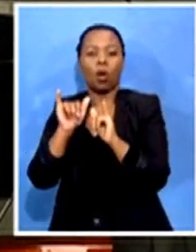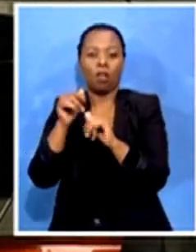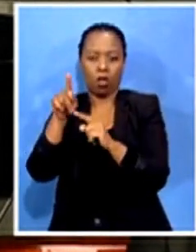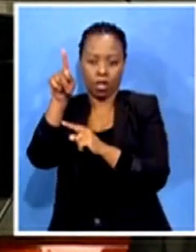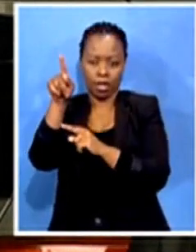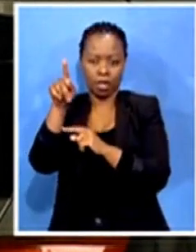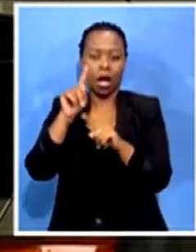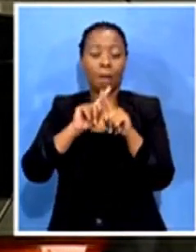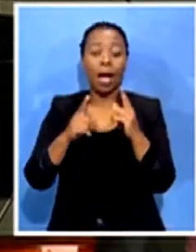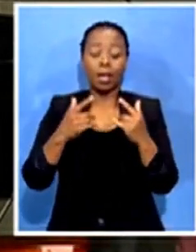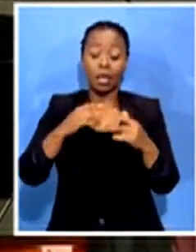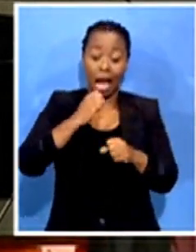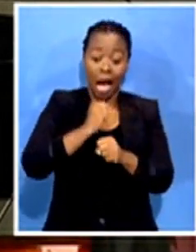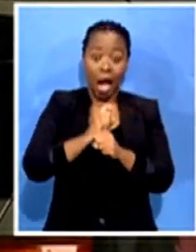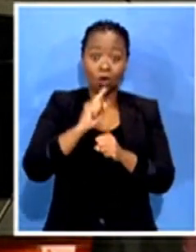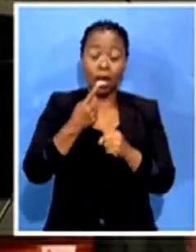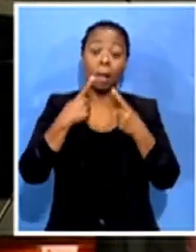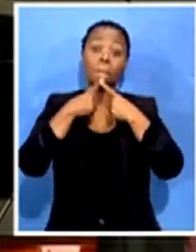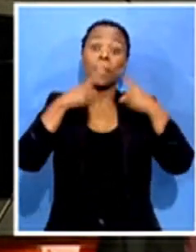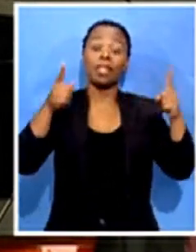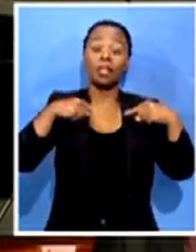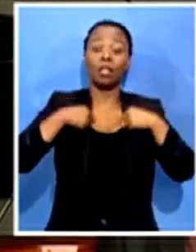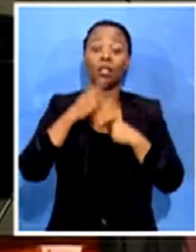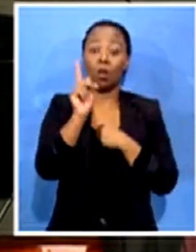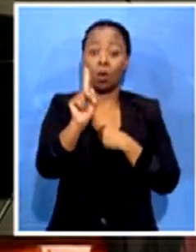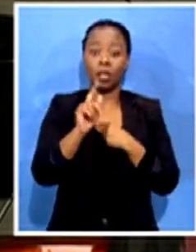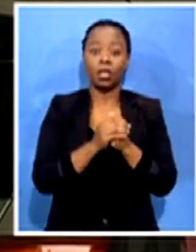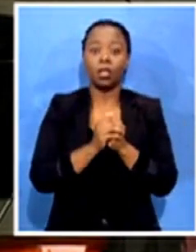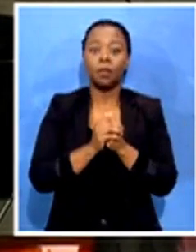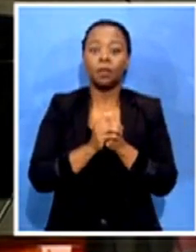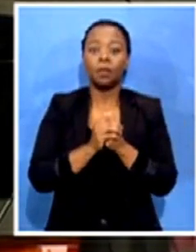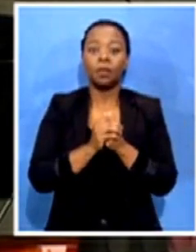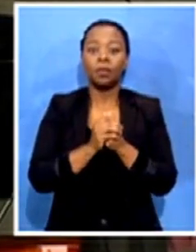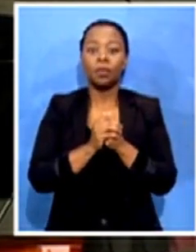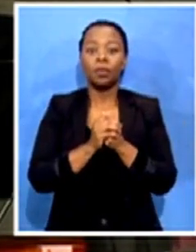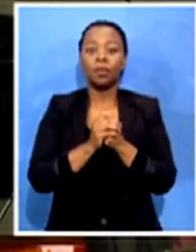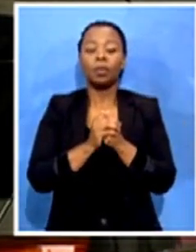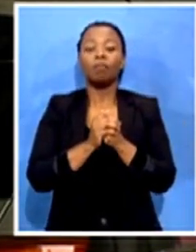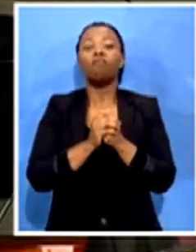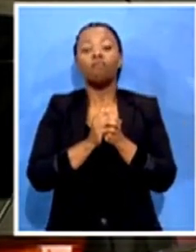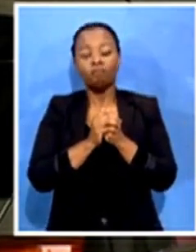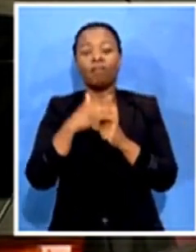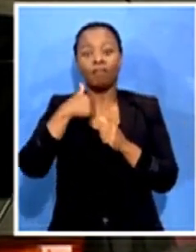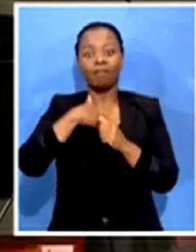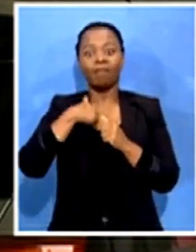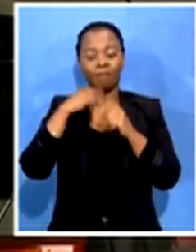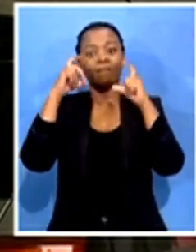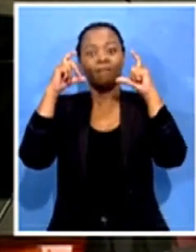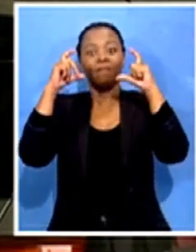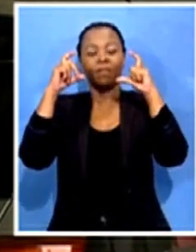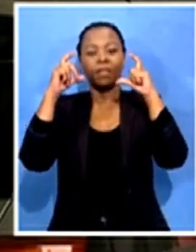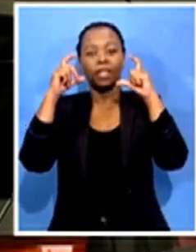now, we are in the eye of the storm of the second wave. Every number indicates